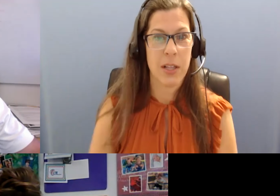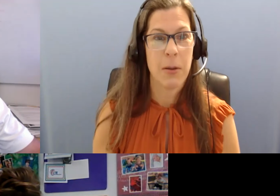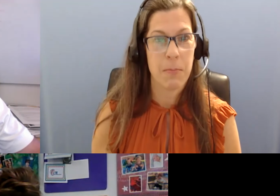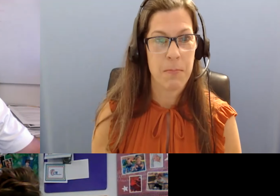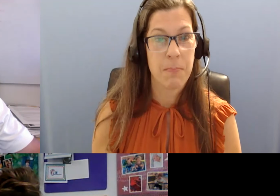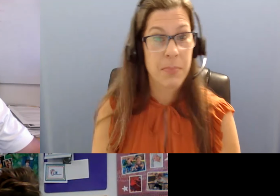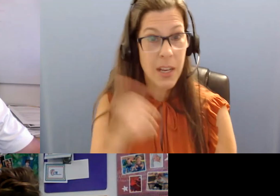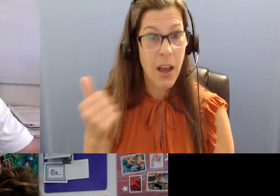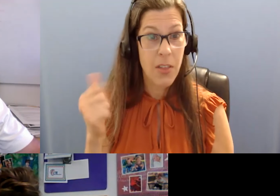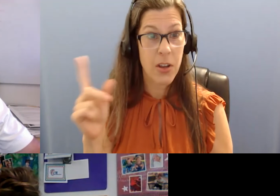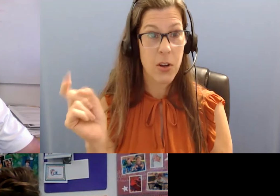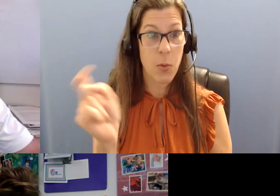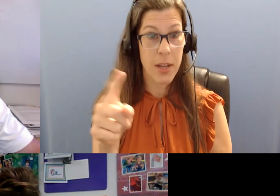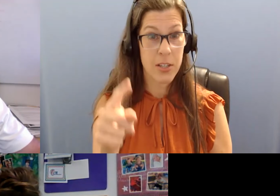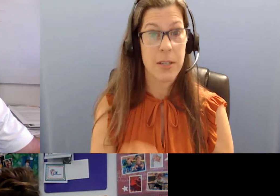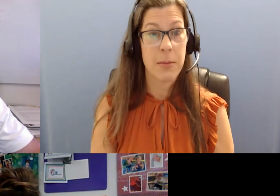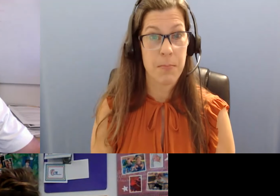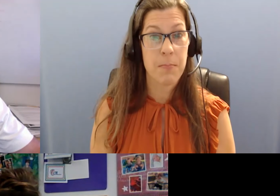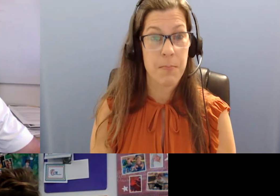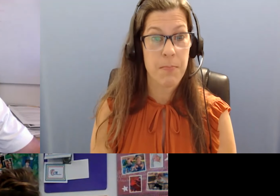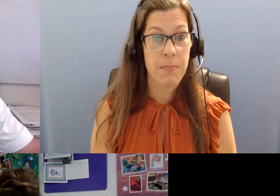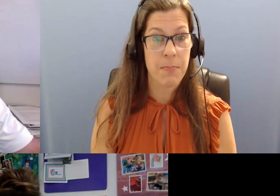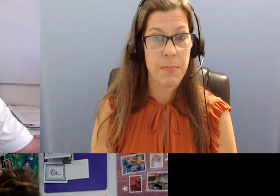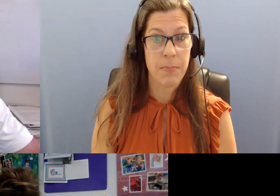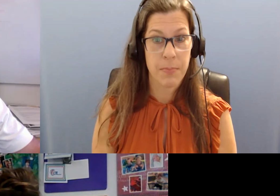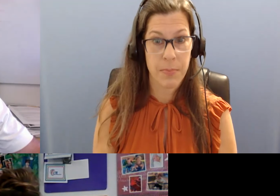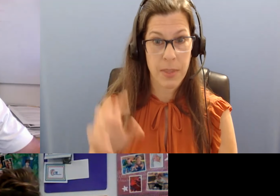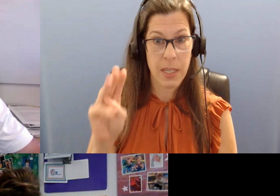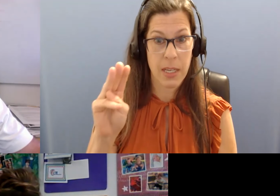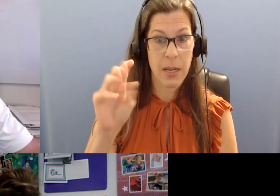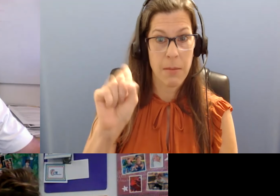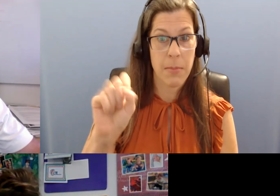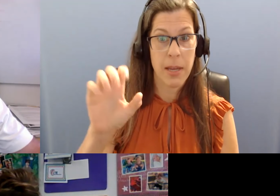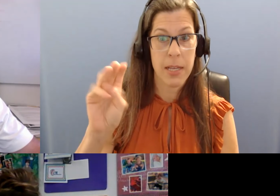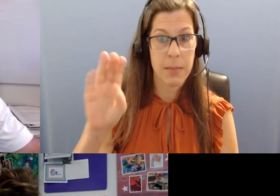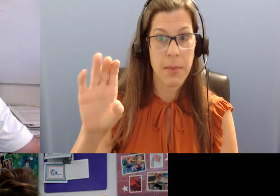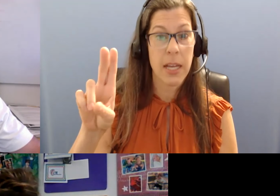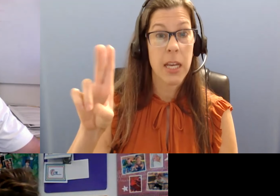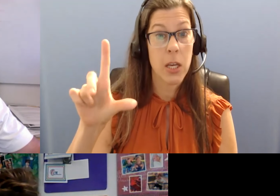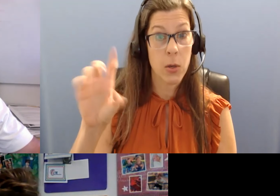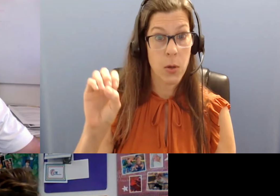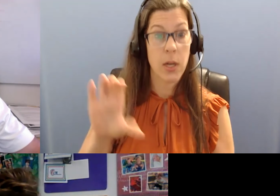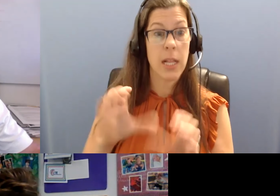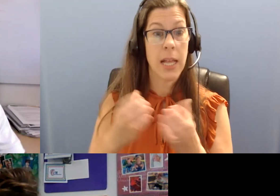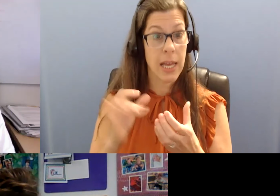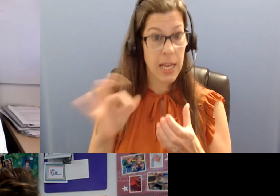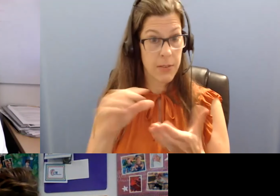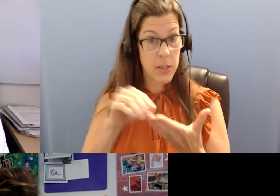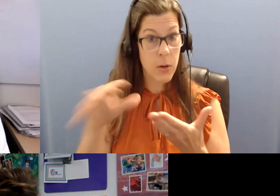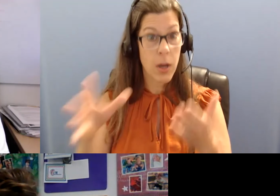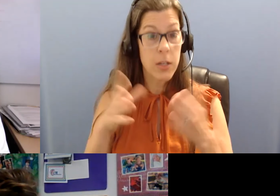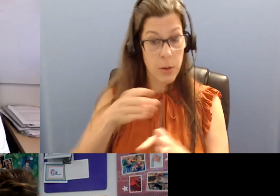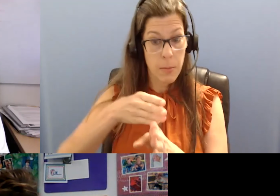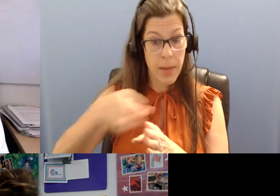We had another question from Ms. McHugh's class. If a student wanted to major in child